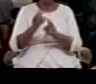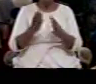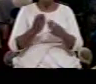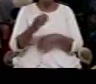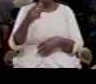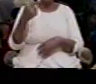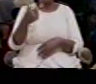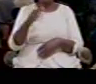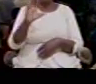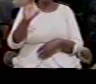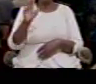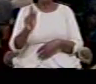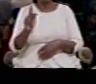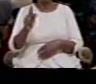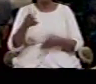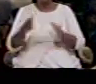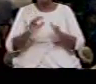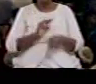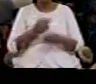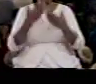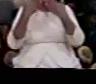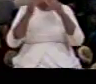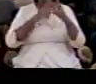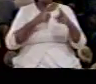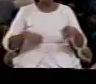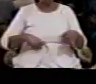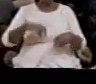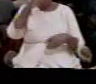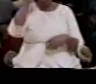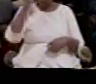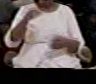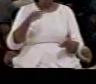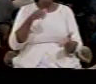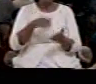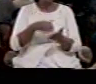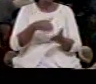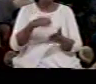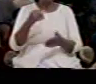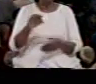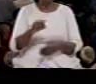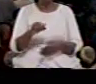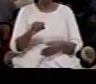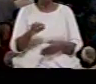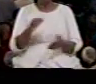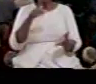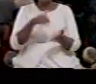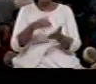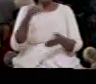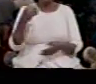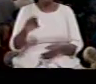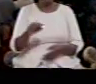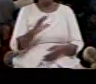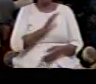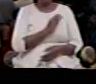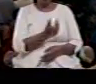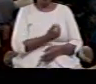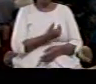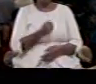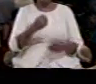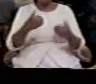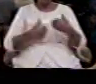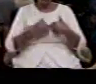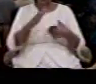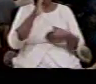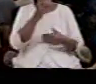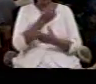mouth and bless the Lord. Thousands of souls have been saved. The Lord